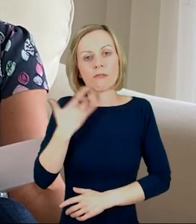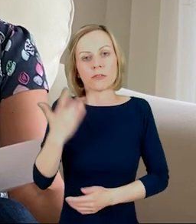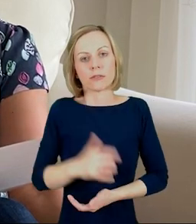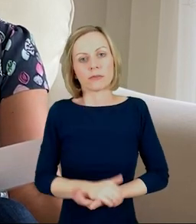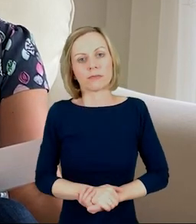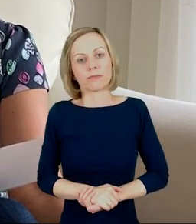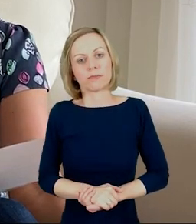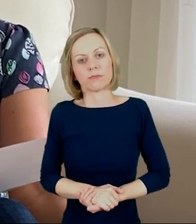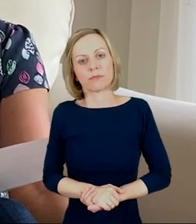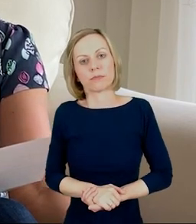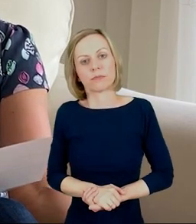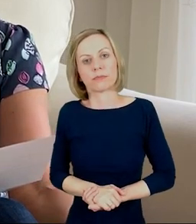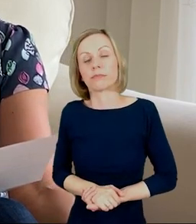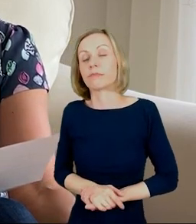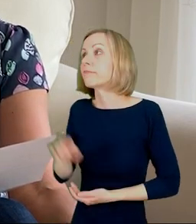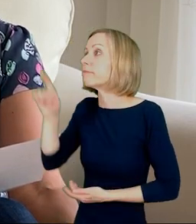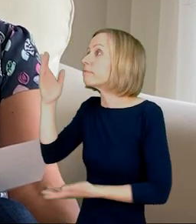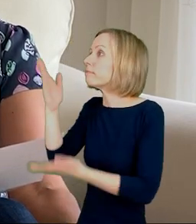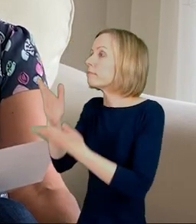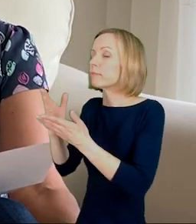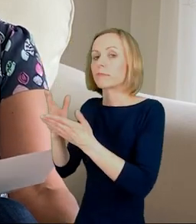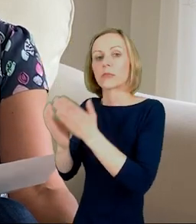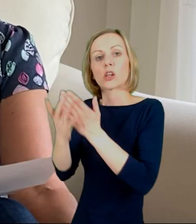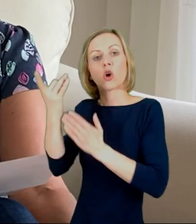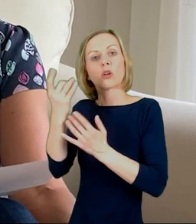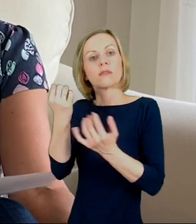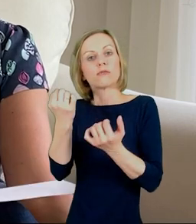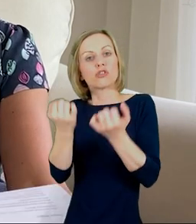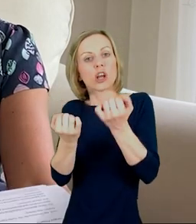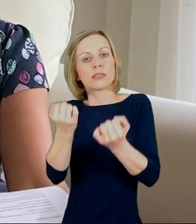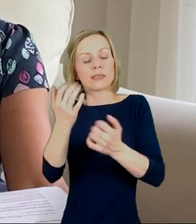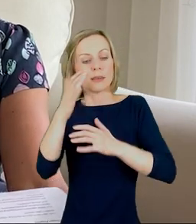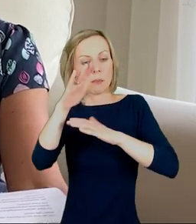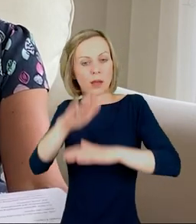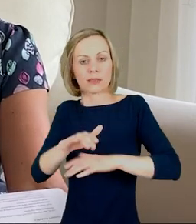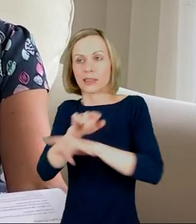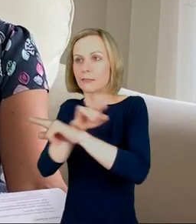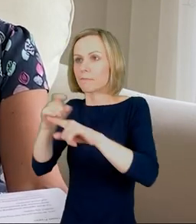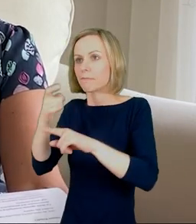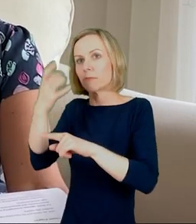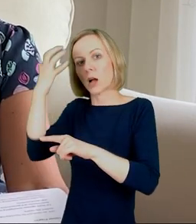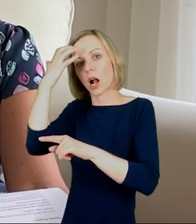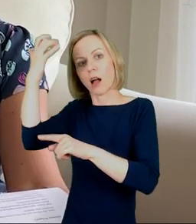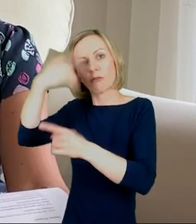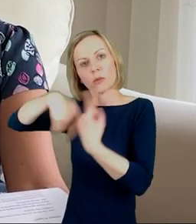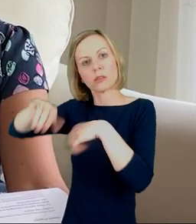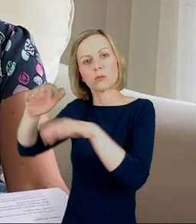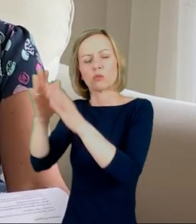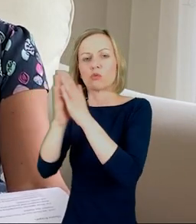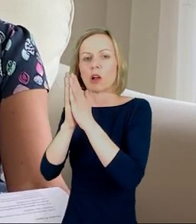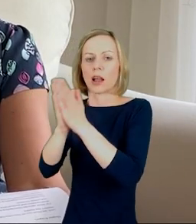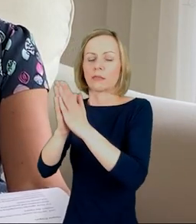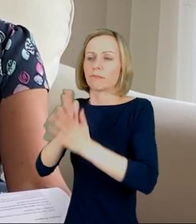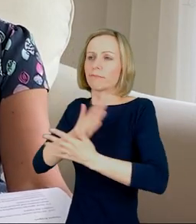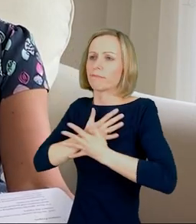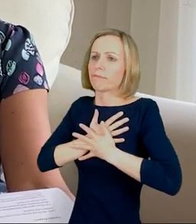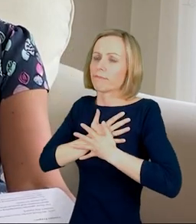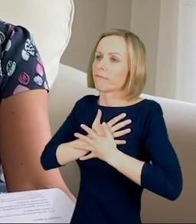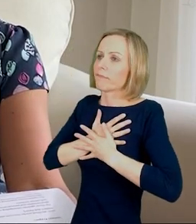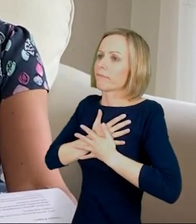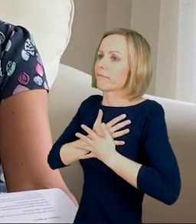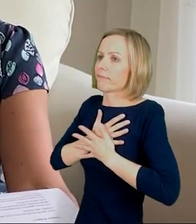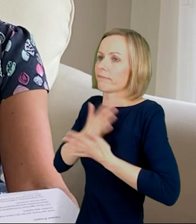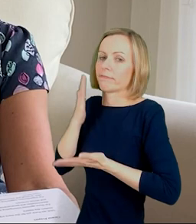lives. God of justice and mercy, we pray for our government. We lament at the